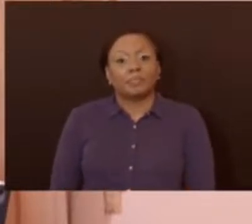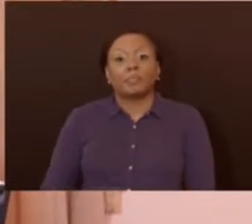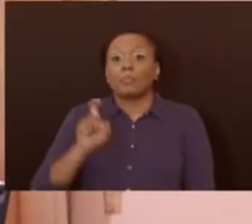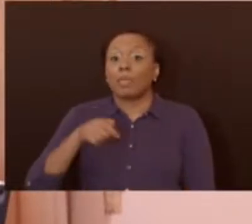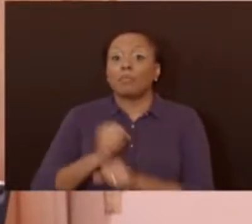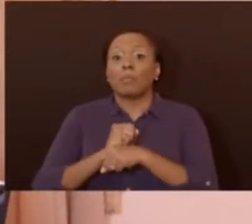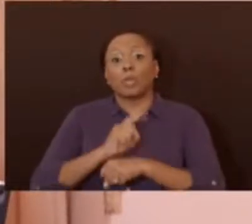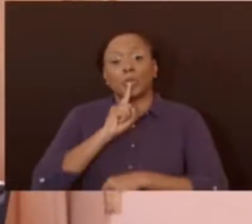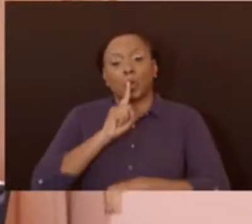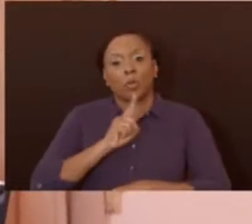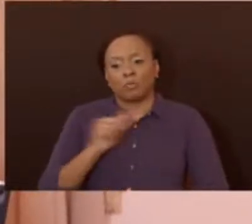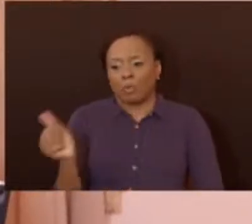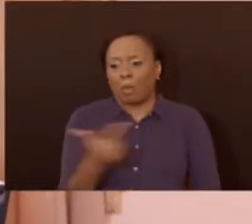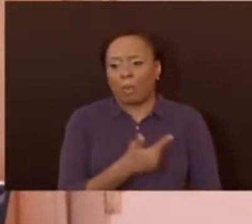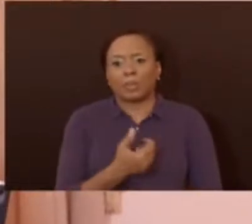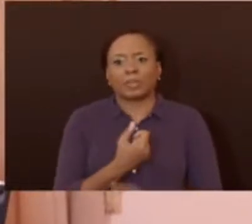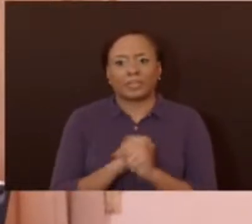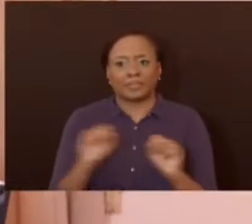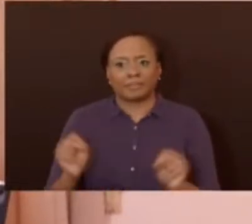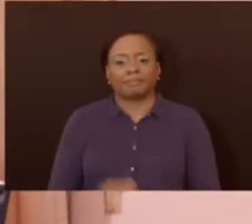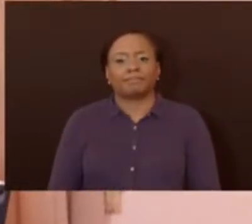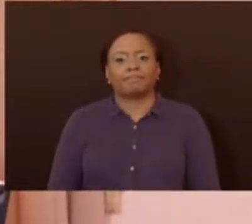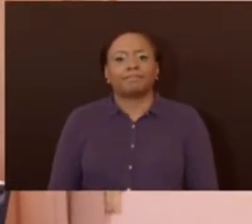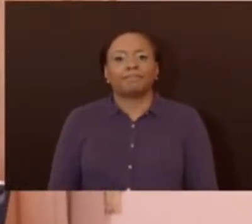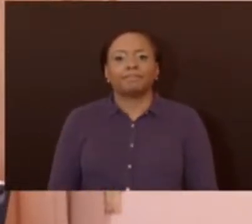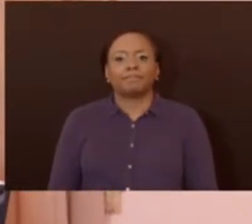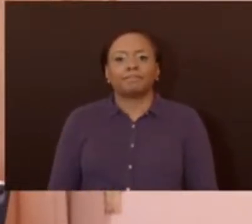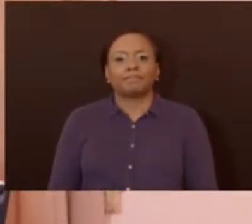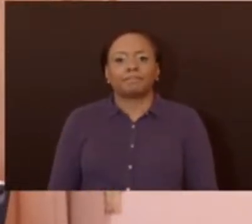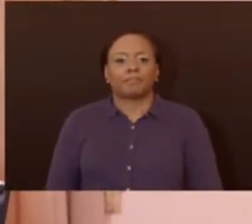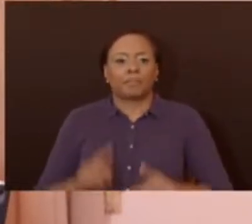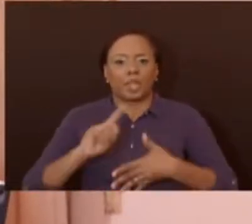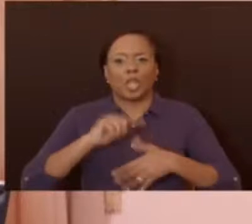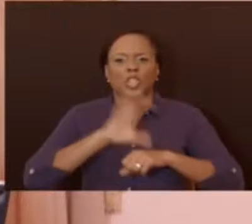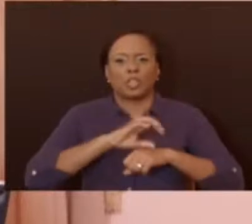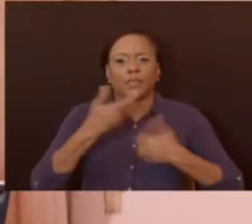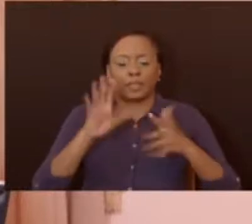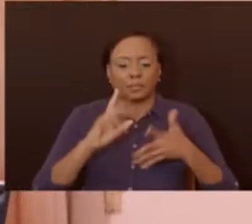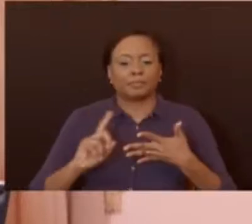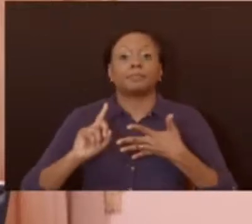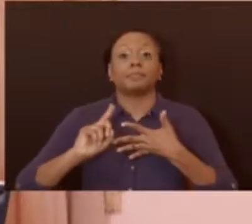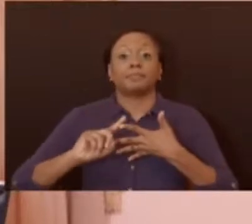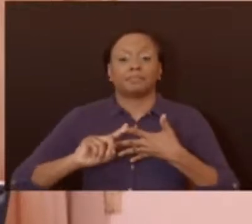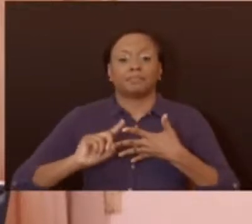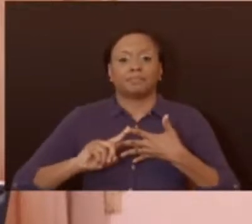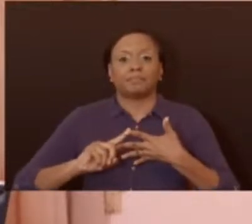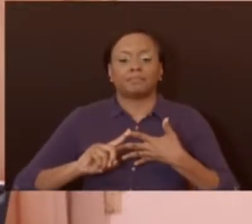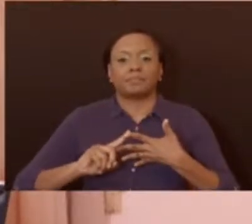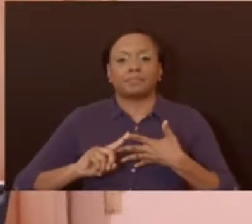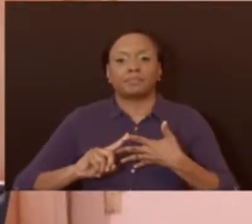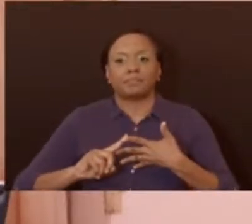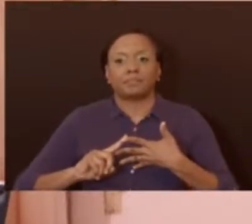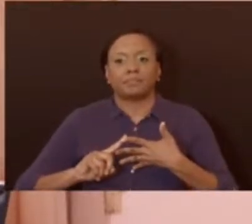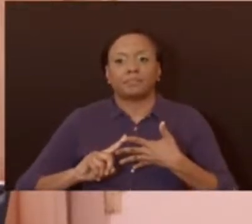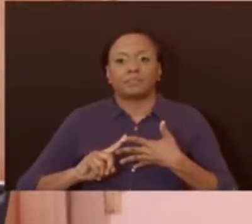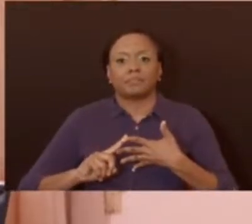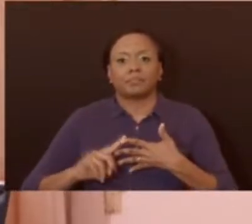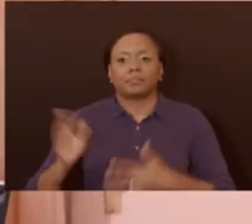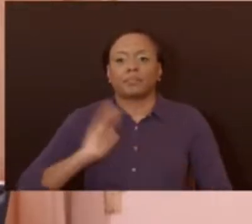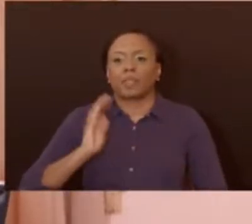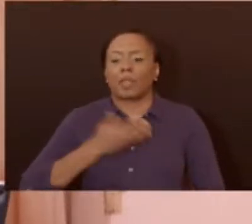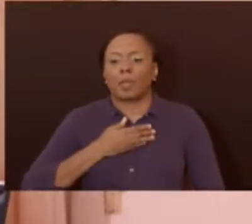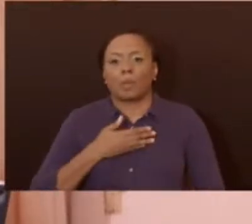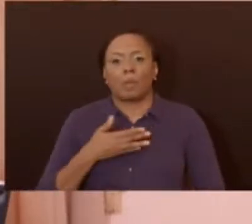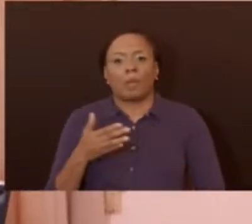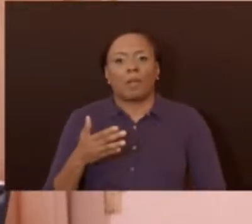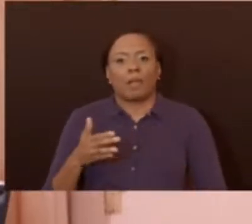COVID. The other matter that I want to refine somewhat relates to the physical activity side of